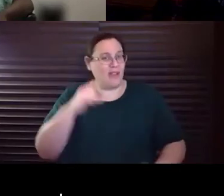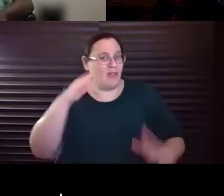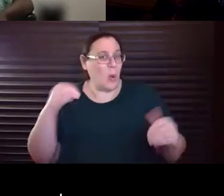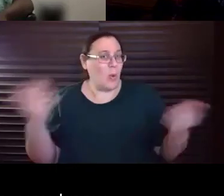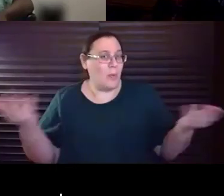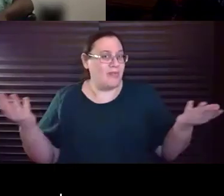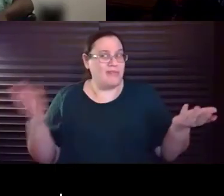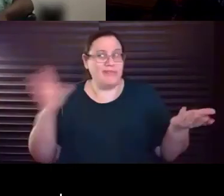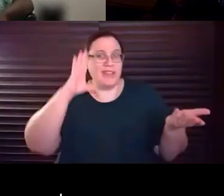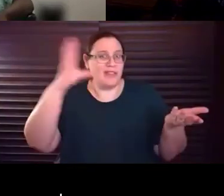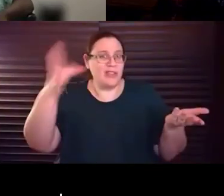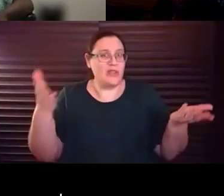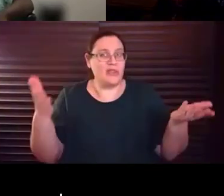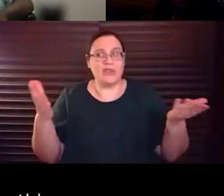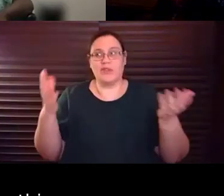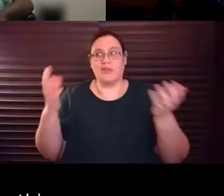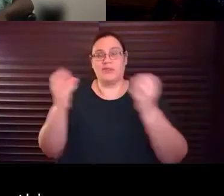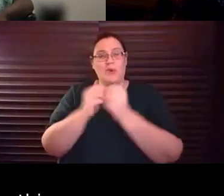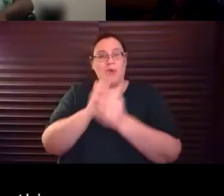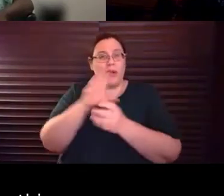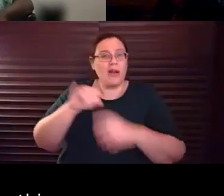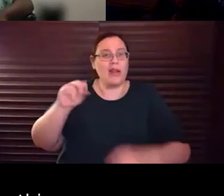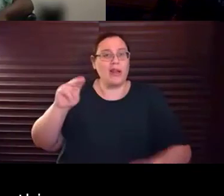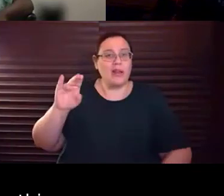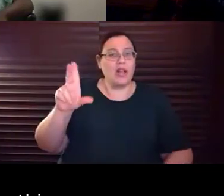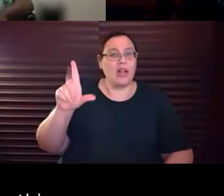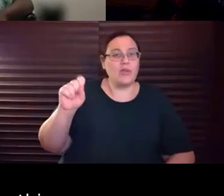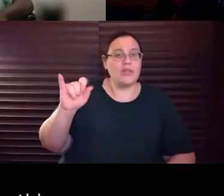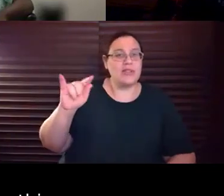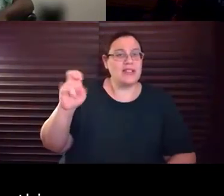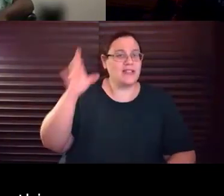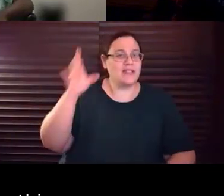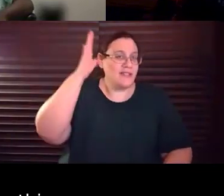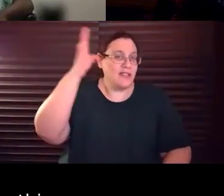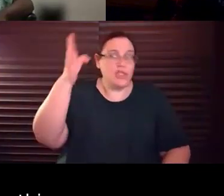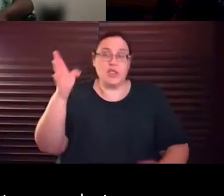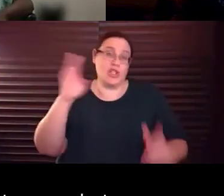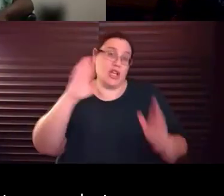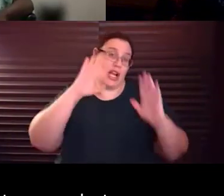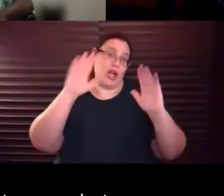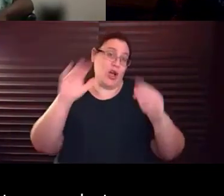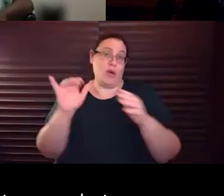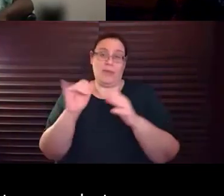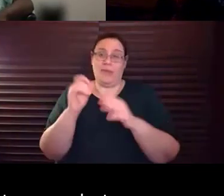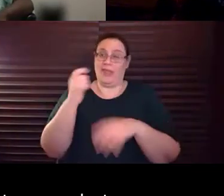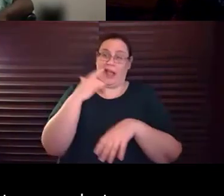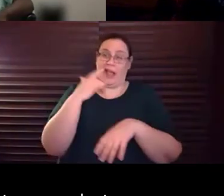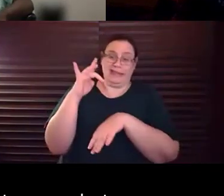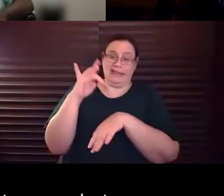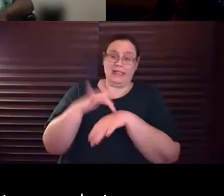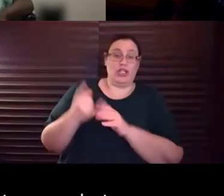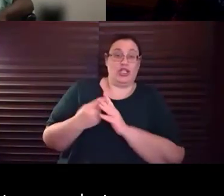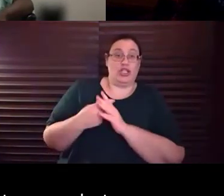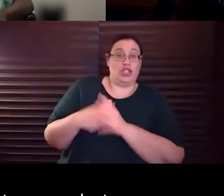future, more inclusive future. And I hope that this is just the start, and I can't wait to see what